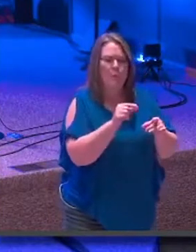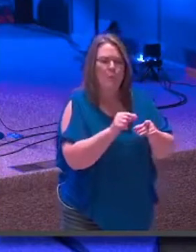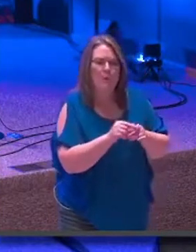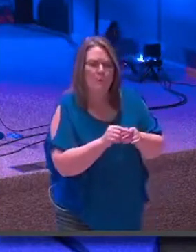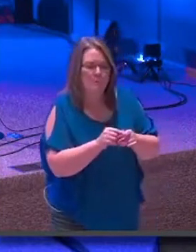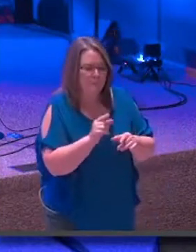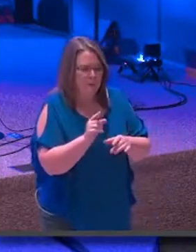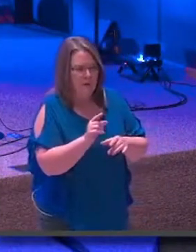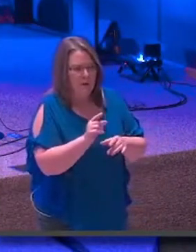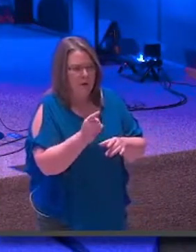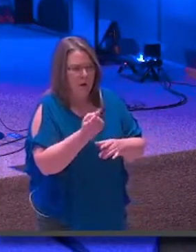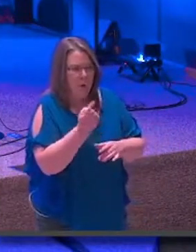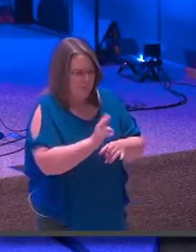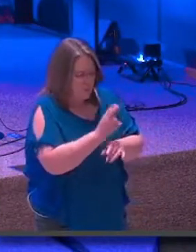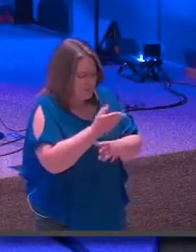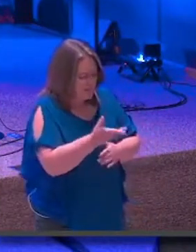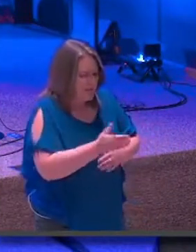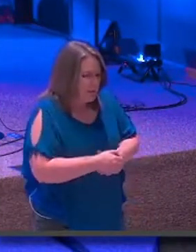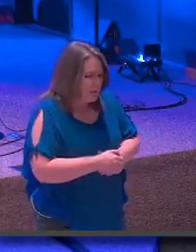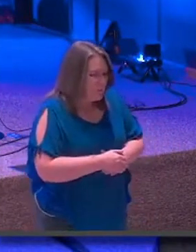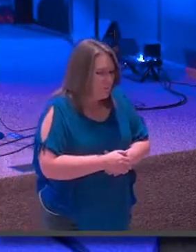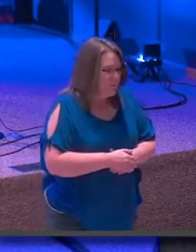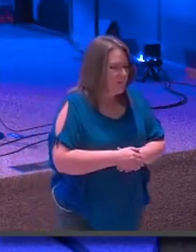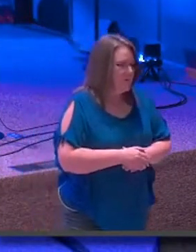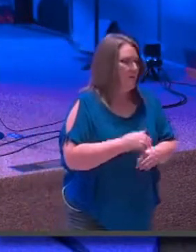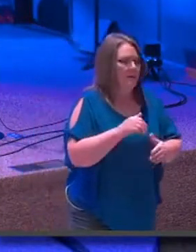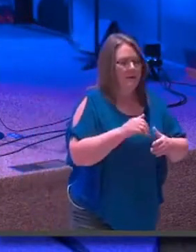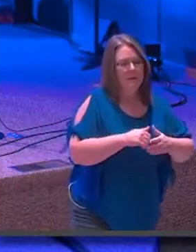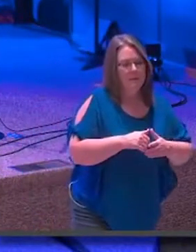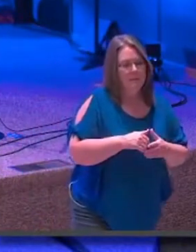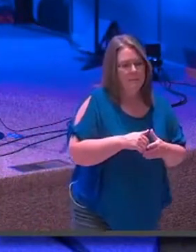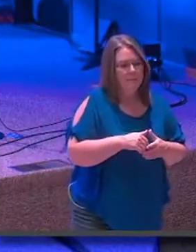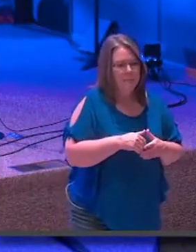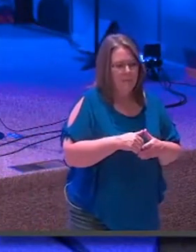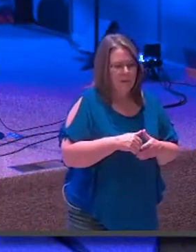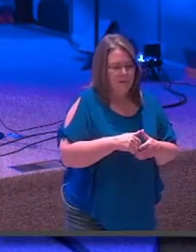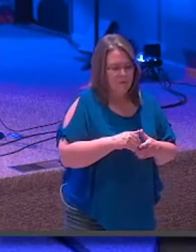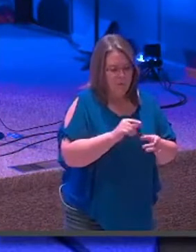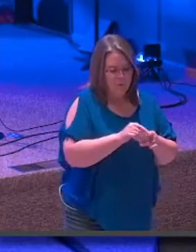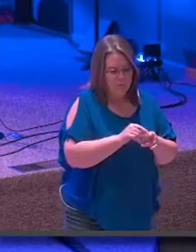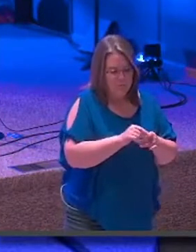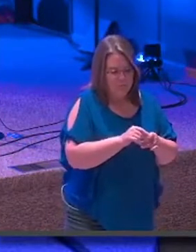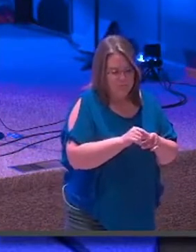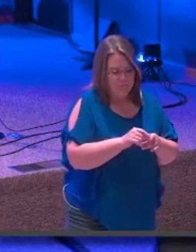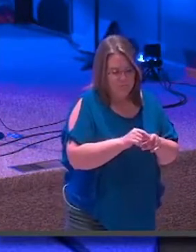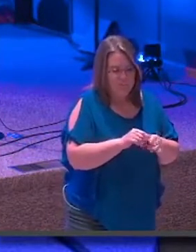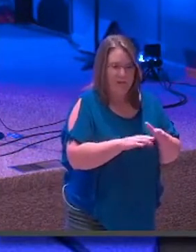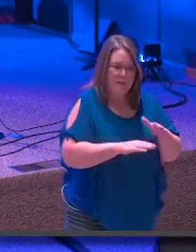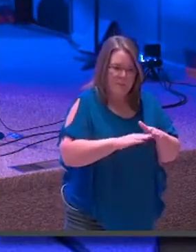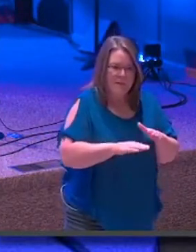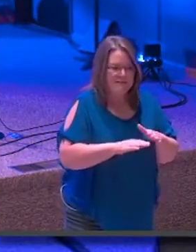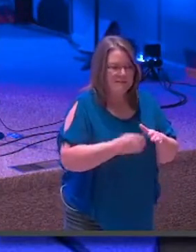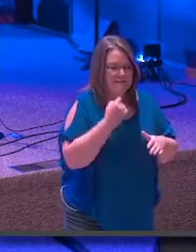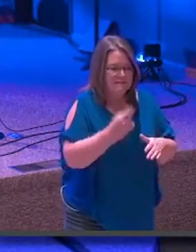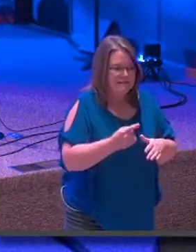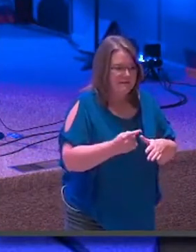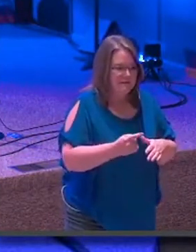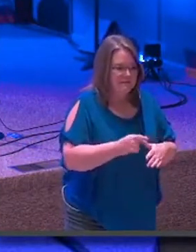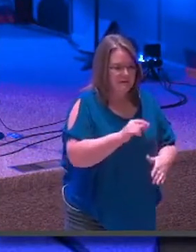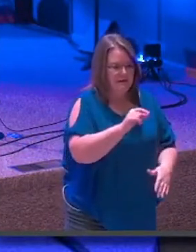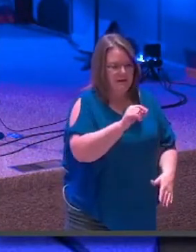this word only is used here in the whole New Testament. It's a rare word. And basically, literally, it says they unroofed the